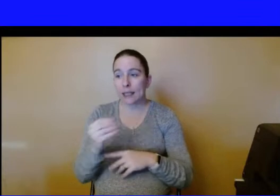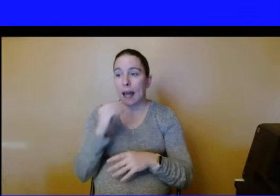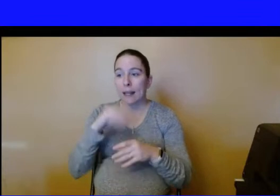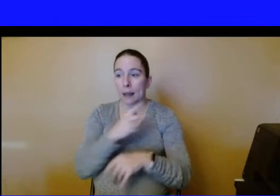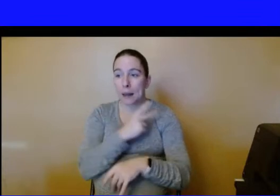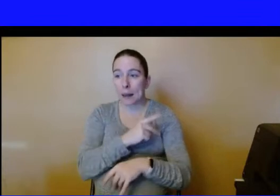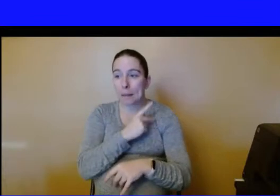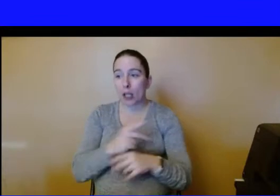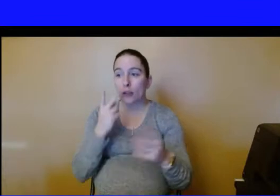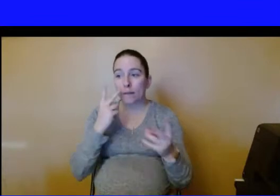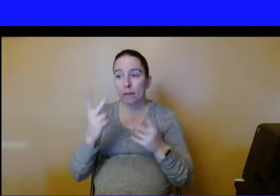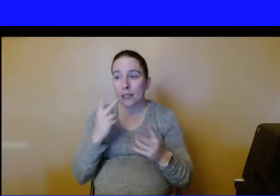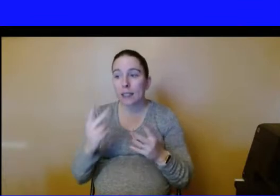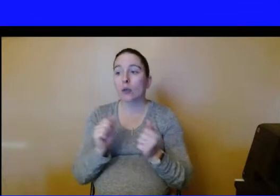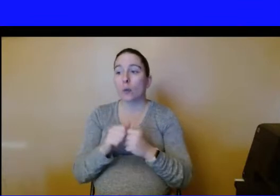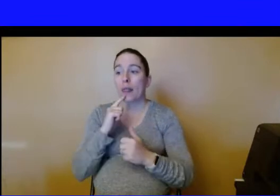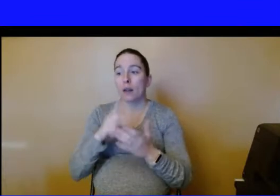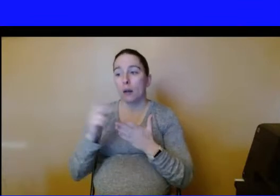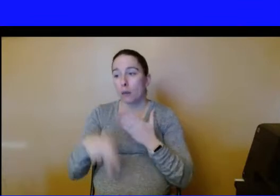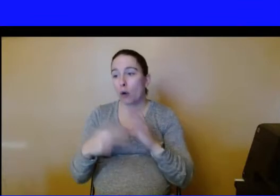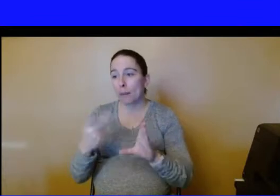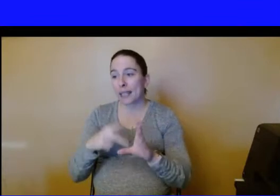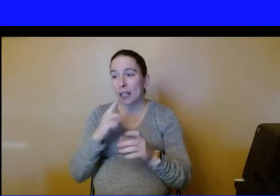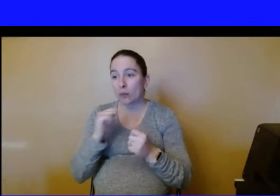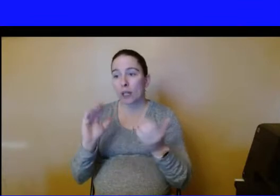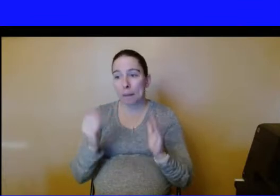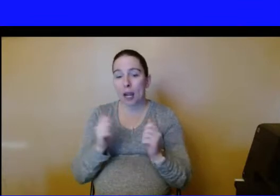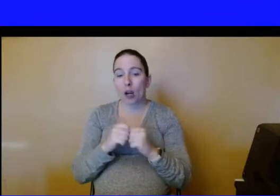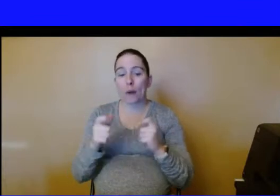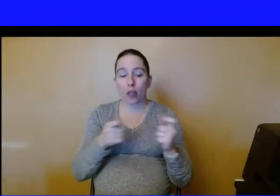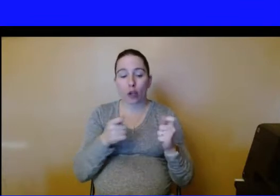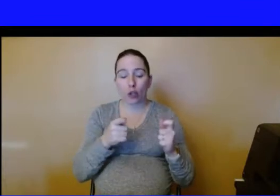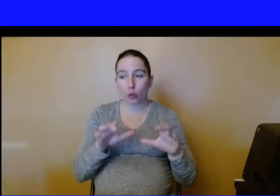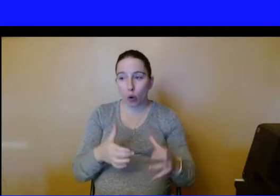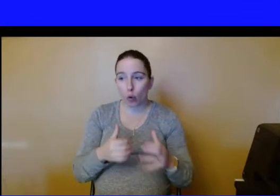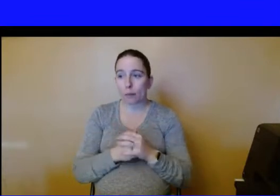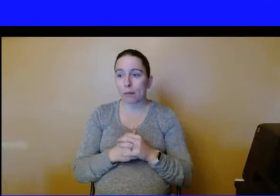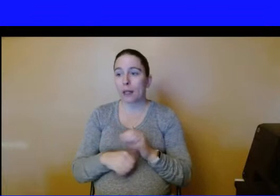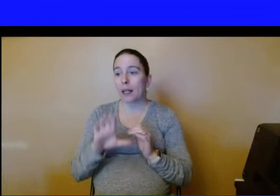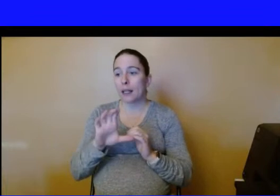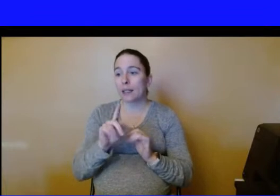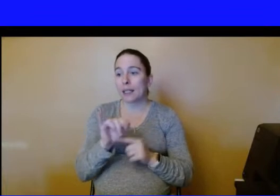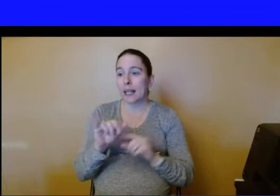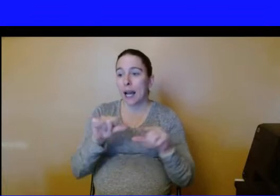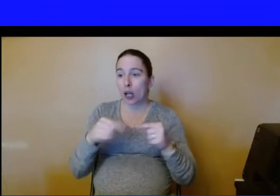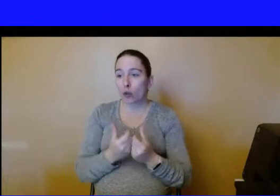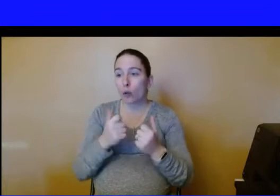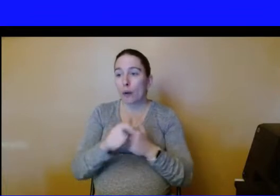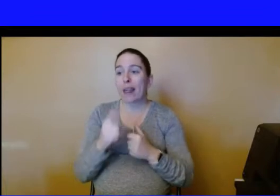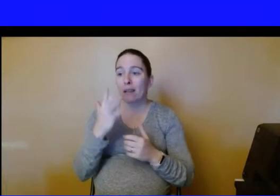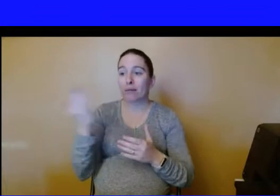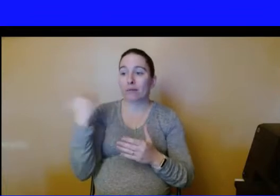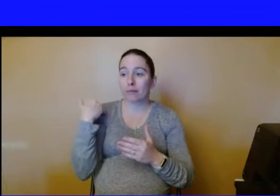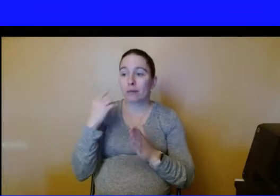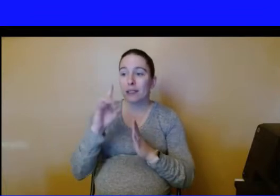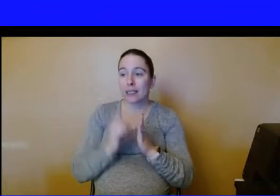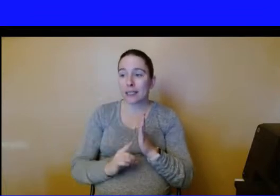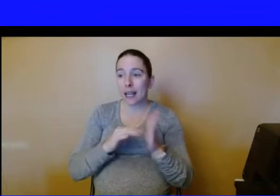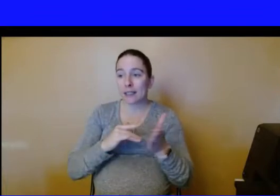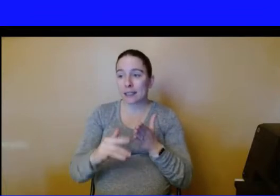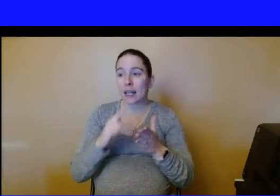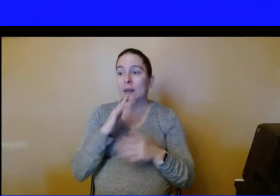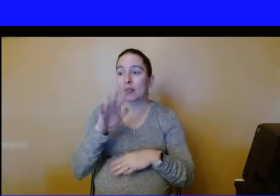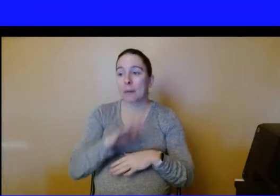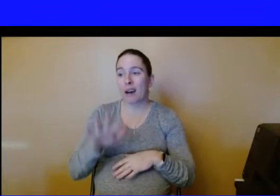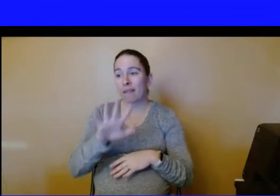PH. A recent CBC study, a population of health members, non-H&H, this